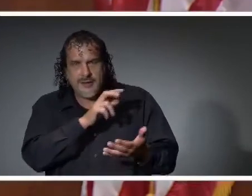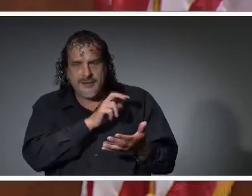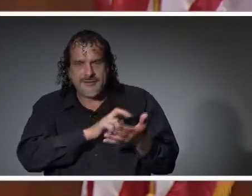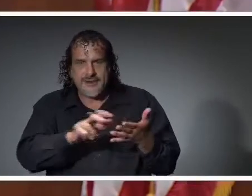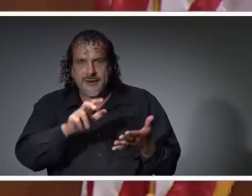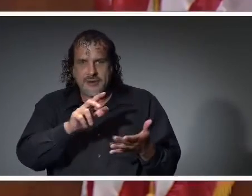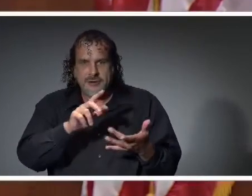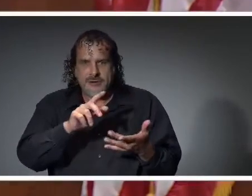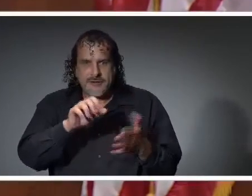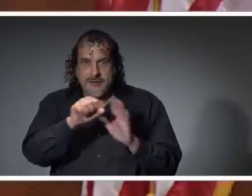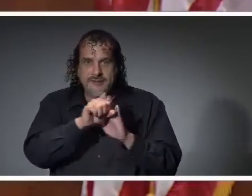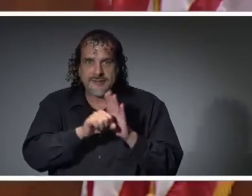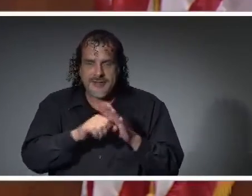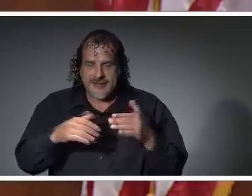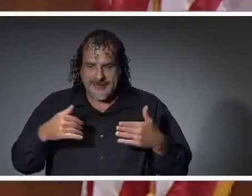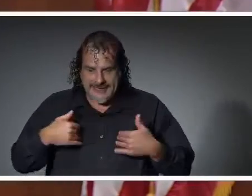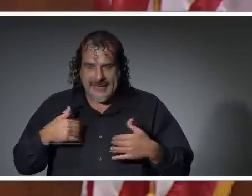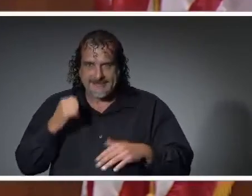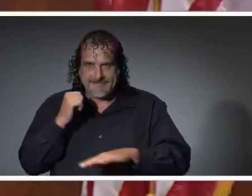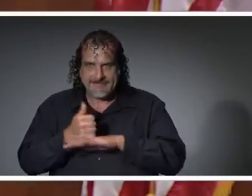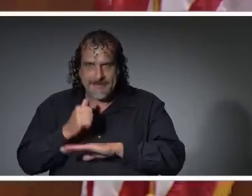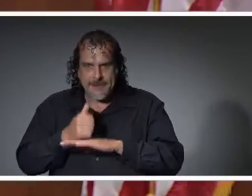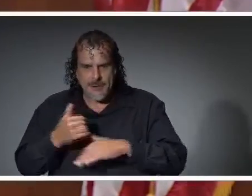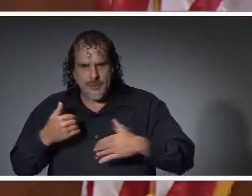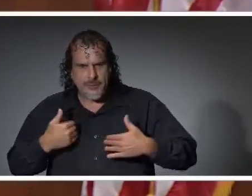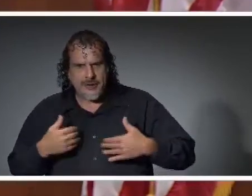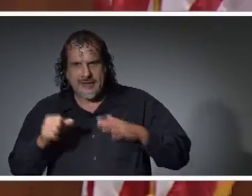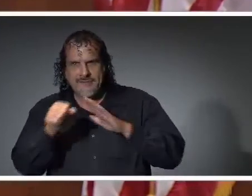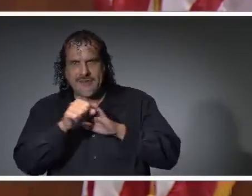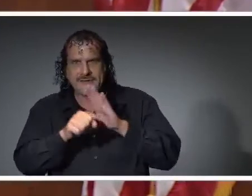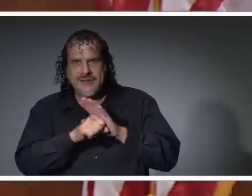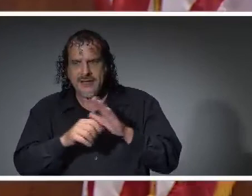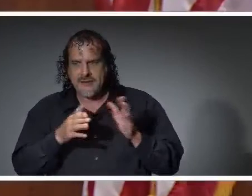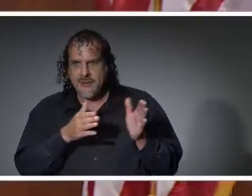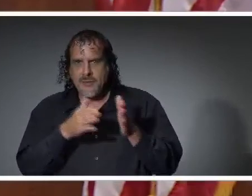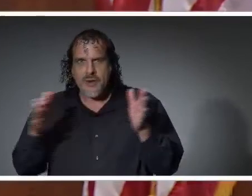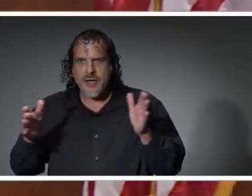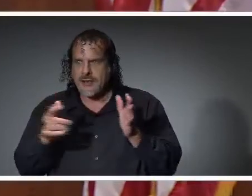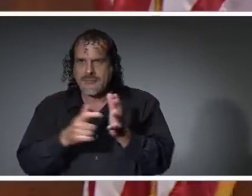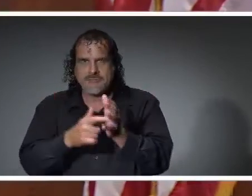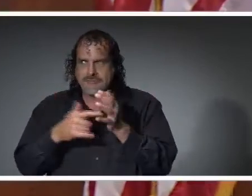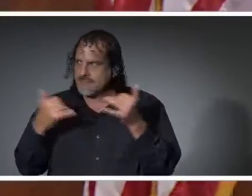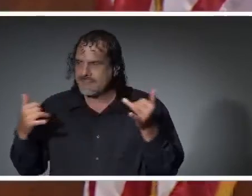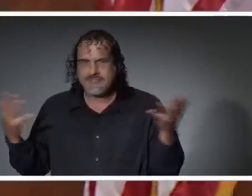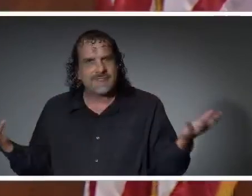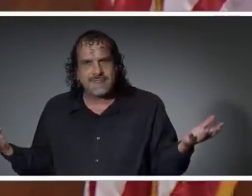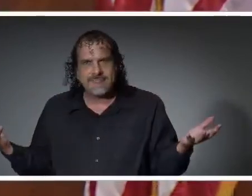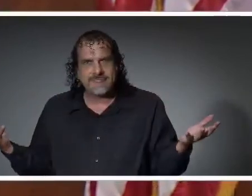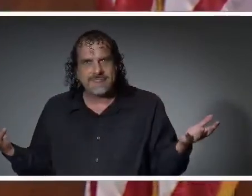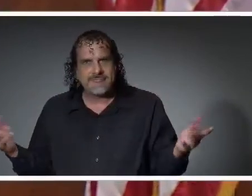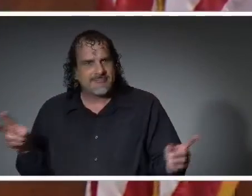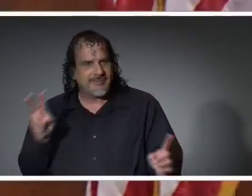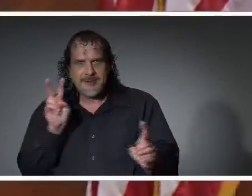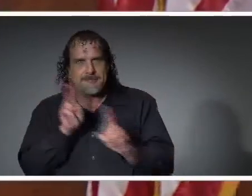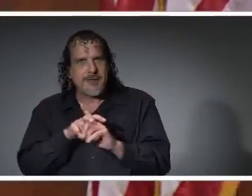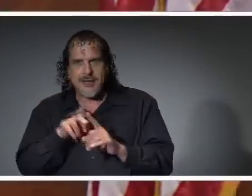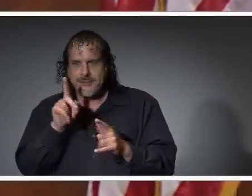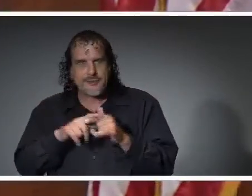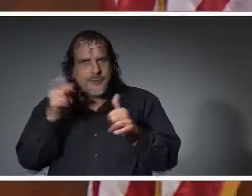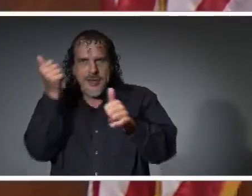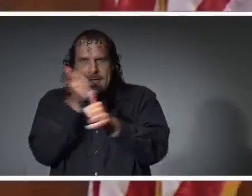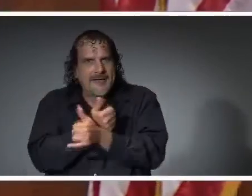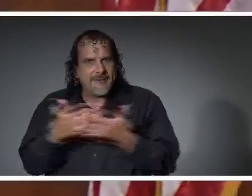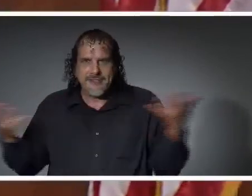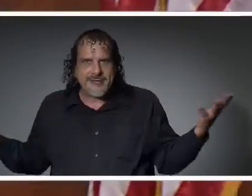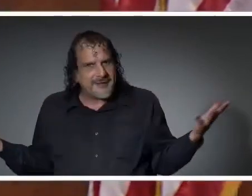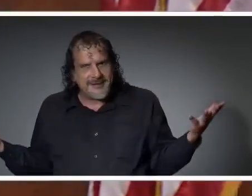those things. We have a statewide mask mandate in place today, and that applies to